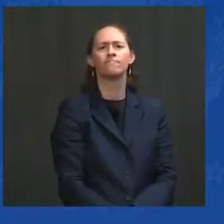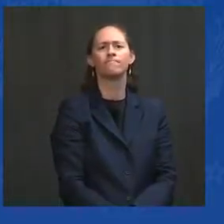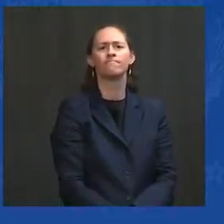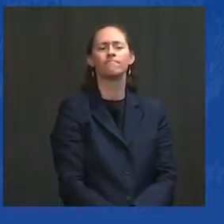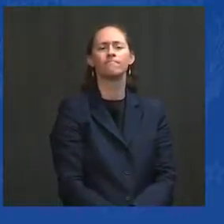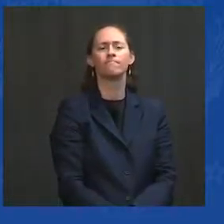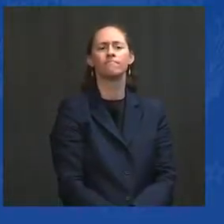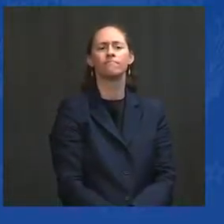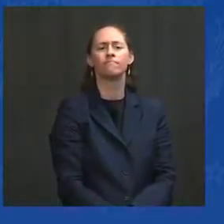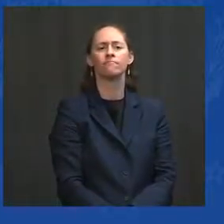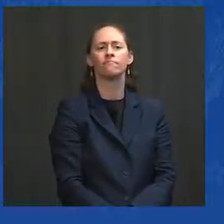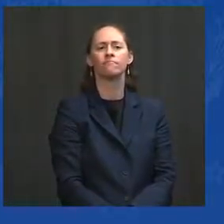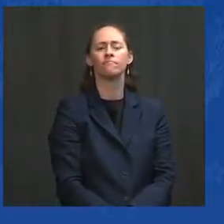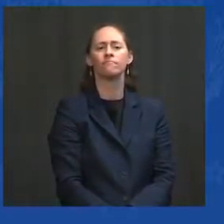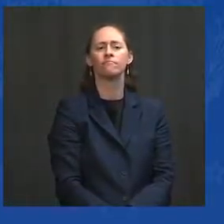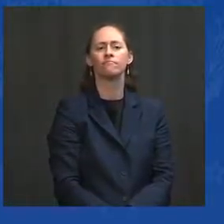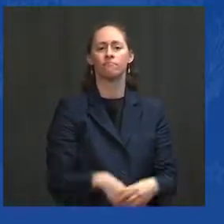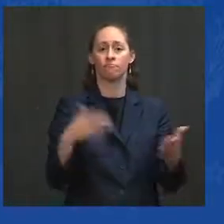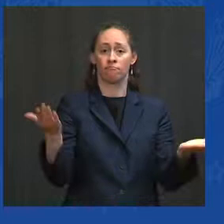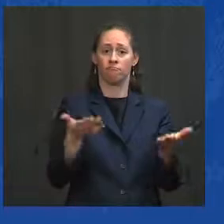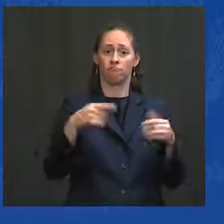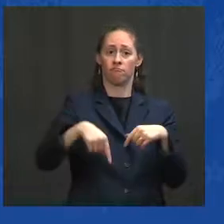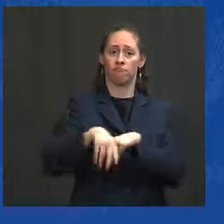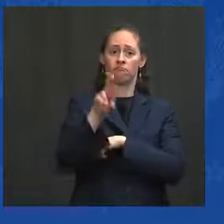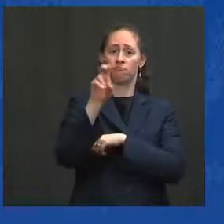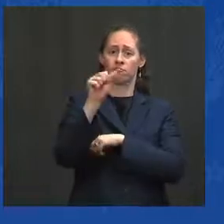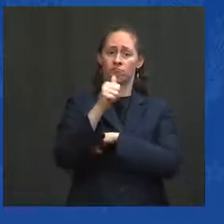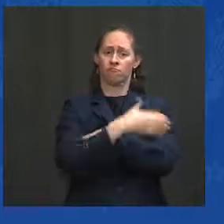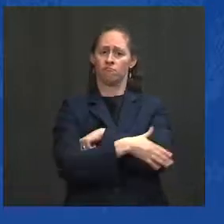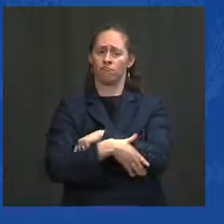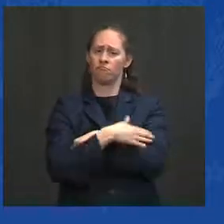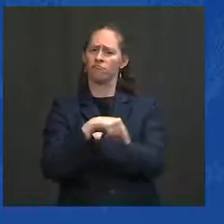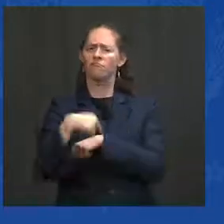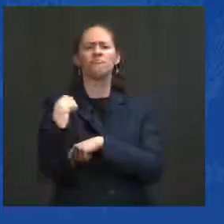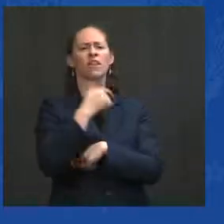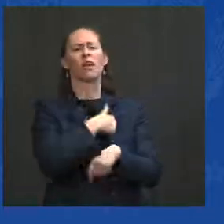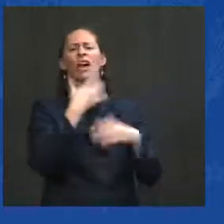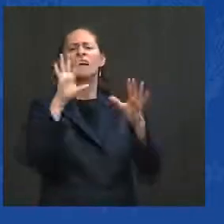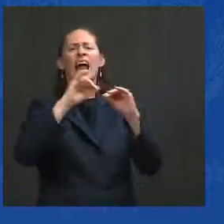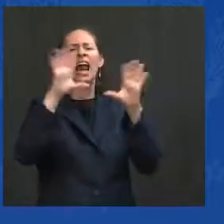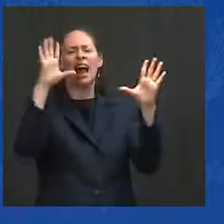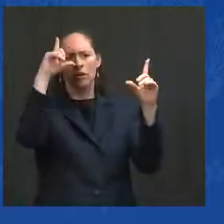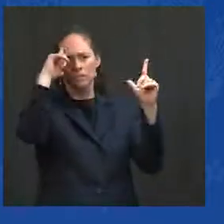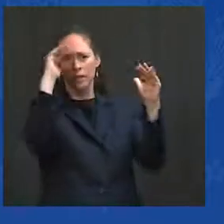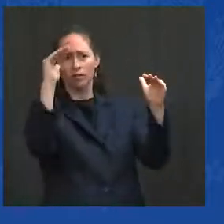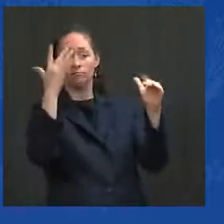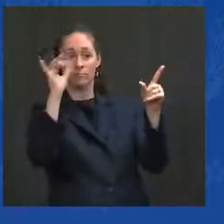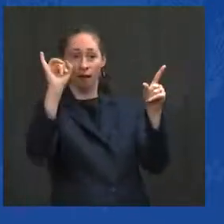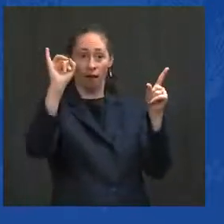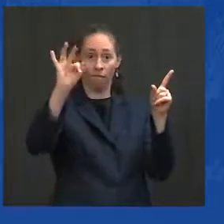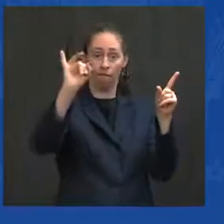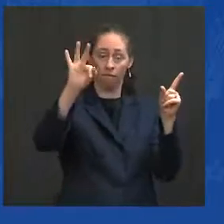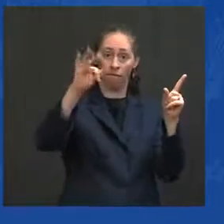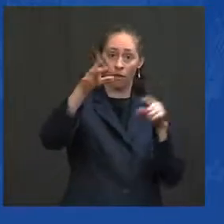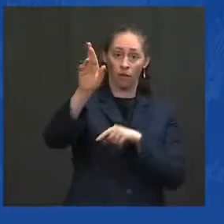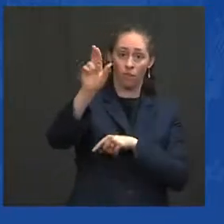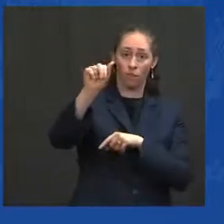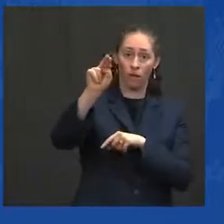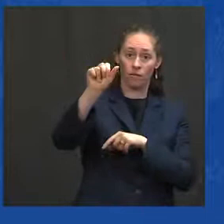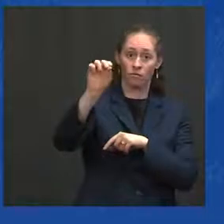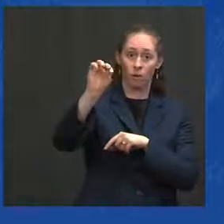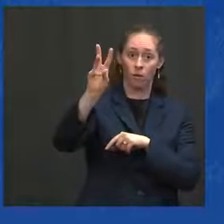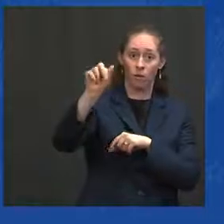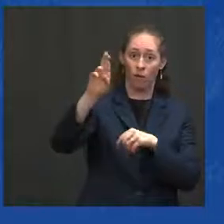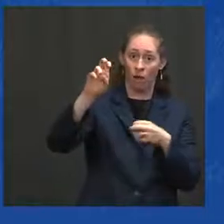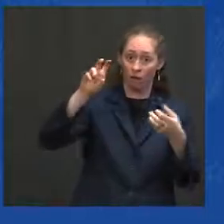the United States expects when ransomware operation is coming from his soil, even though it's